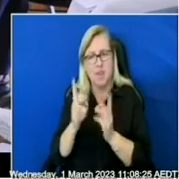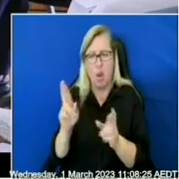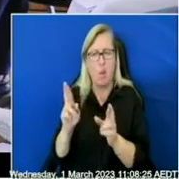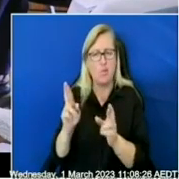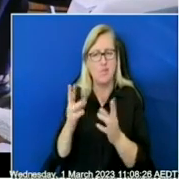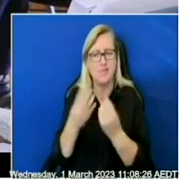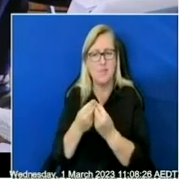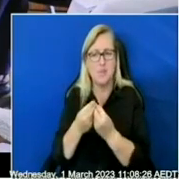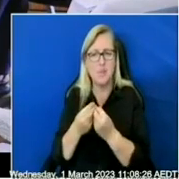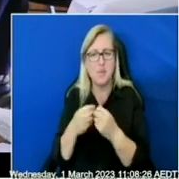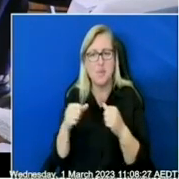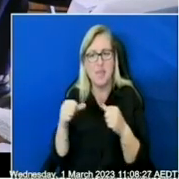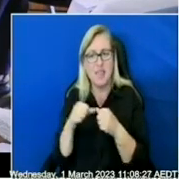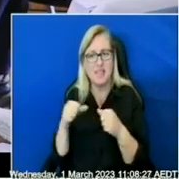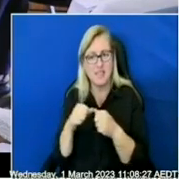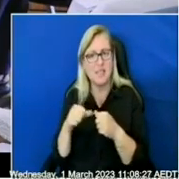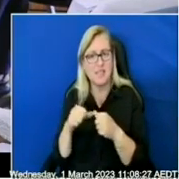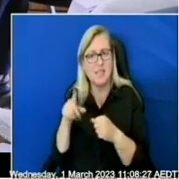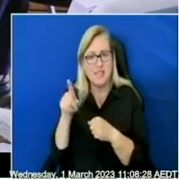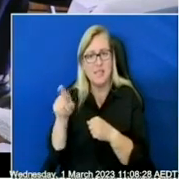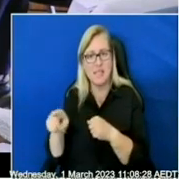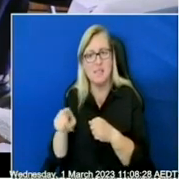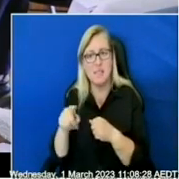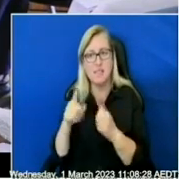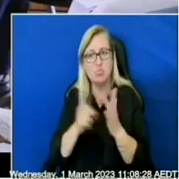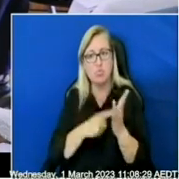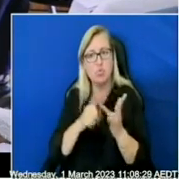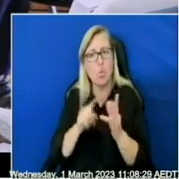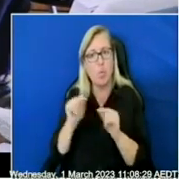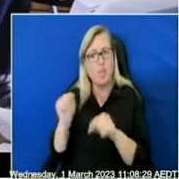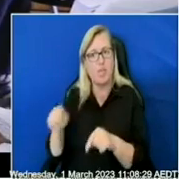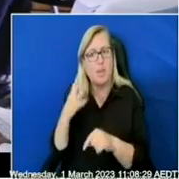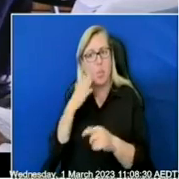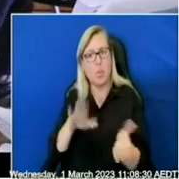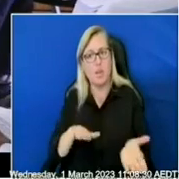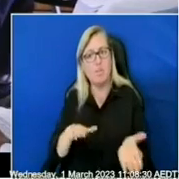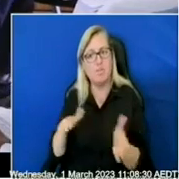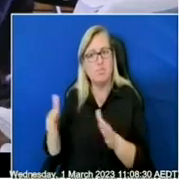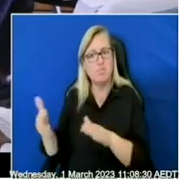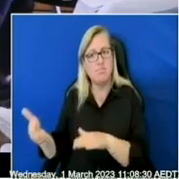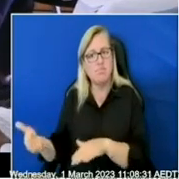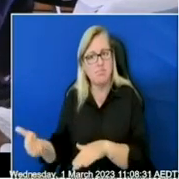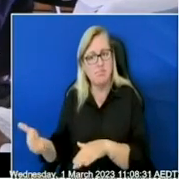she passed away. Yeah. Died on her doorstep. She won Pat's Lotto.